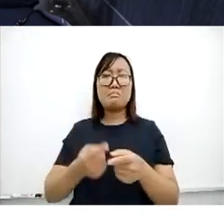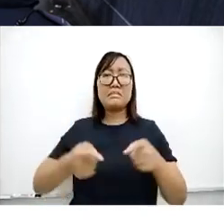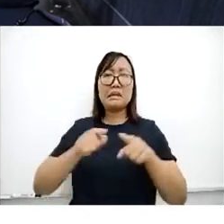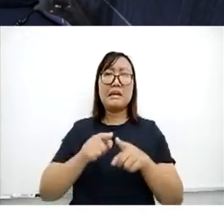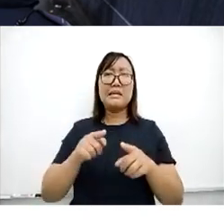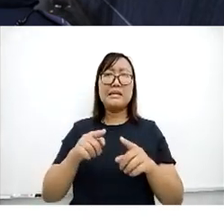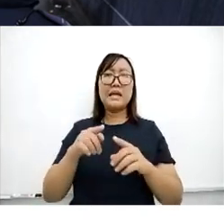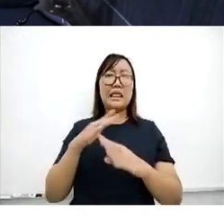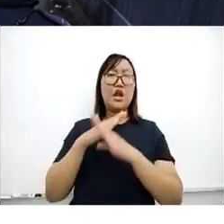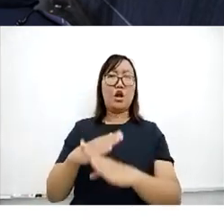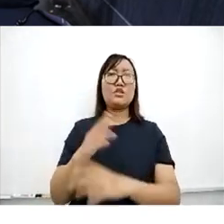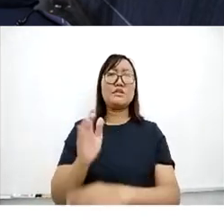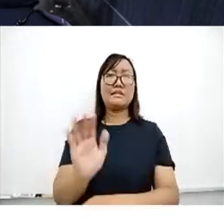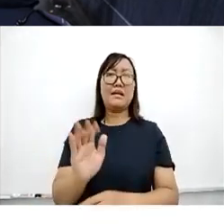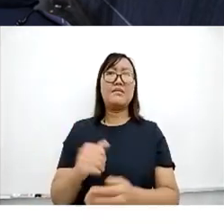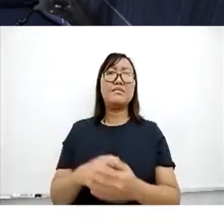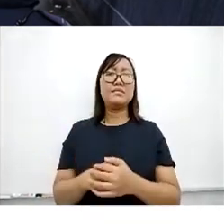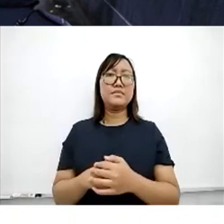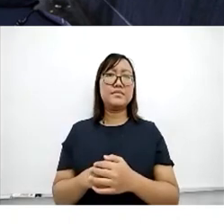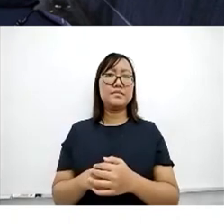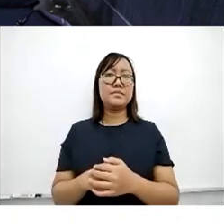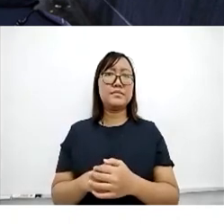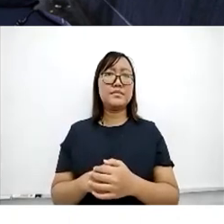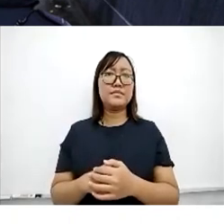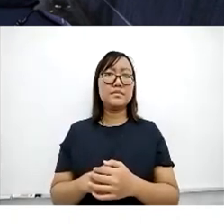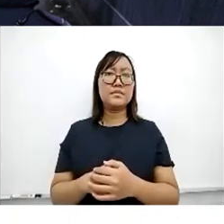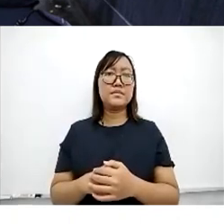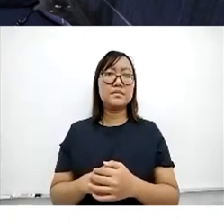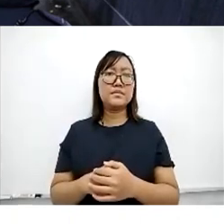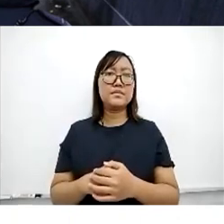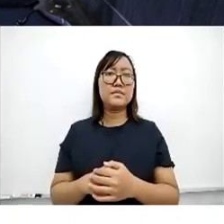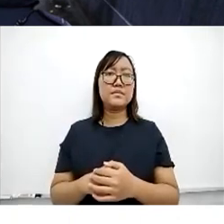stay one is now exciting